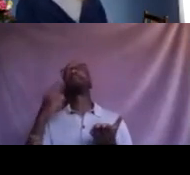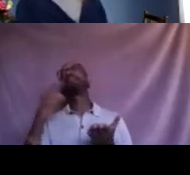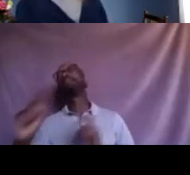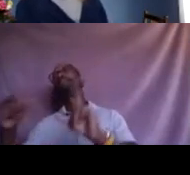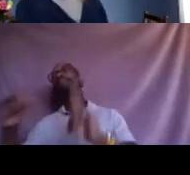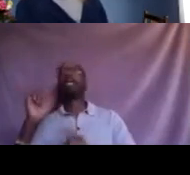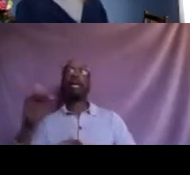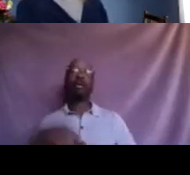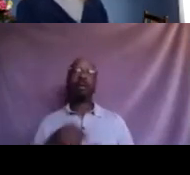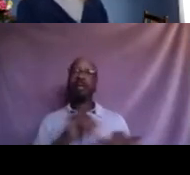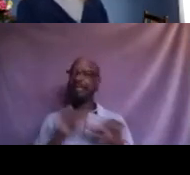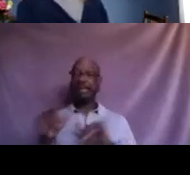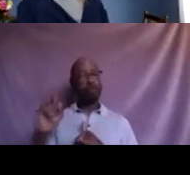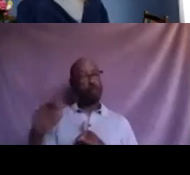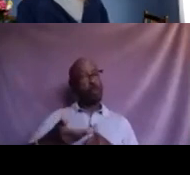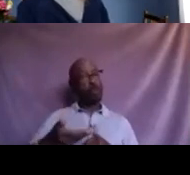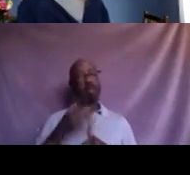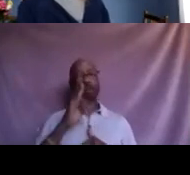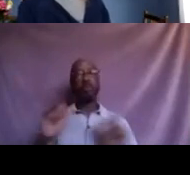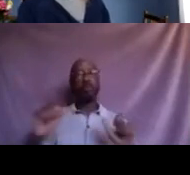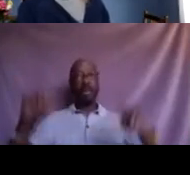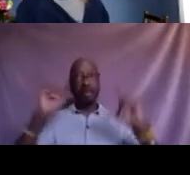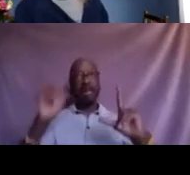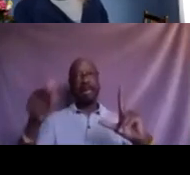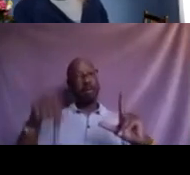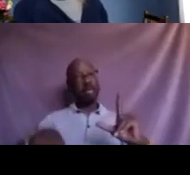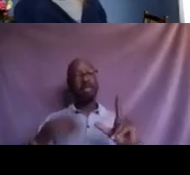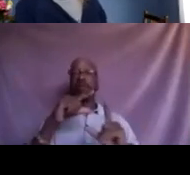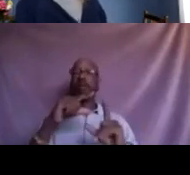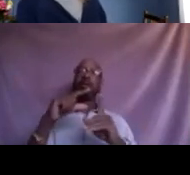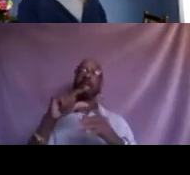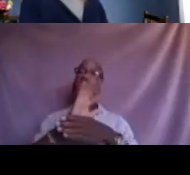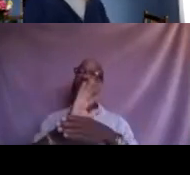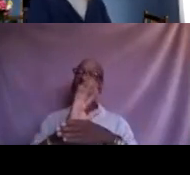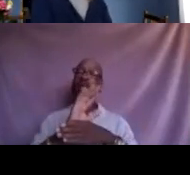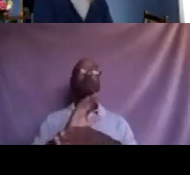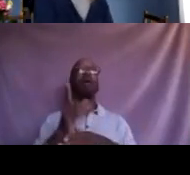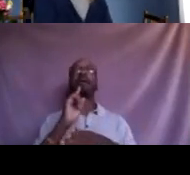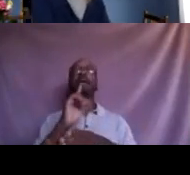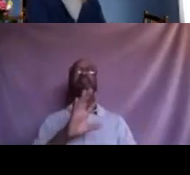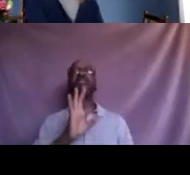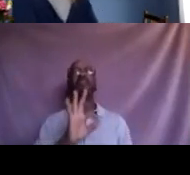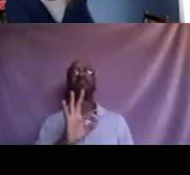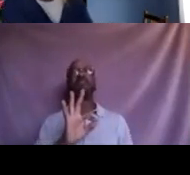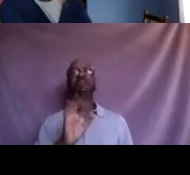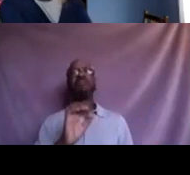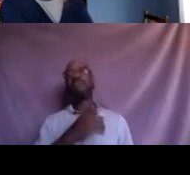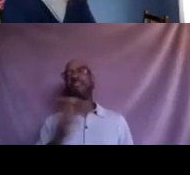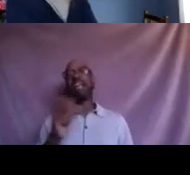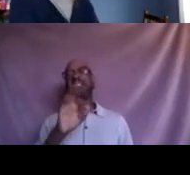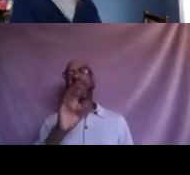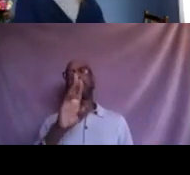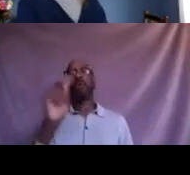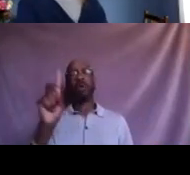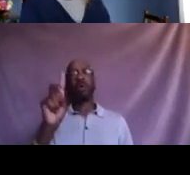goes for you. You're absolutely welcome to pull up this recording later and fast forward, any of that kind of stuff, go to where you need to go in that